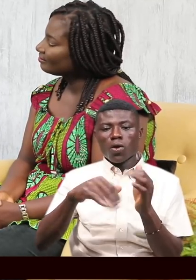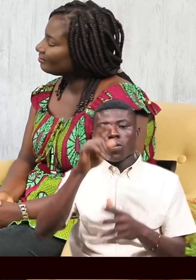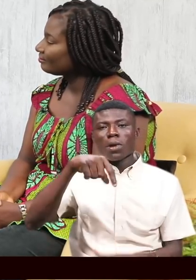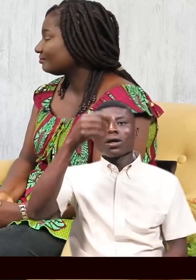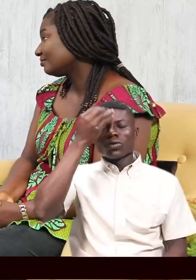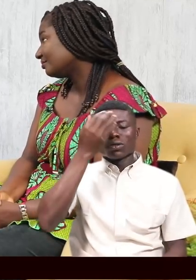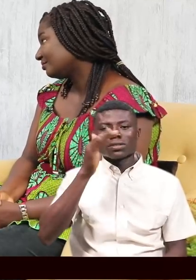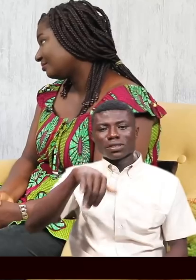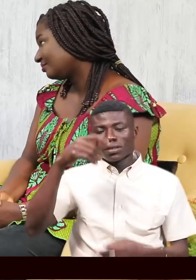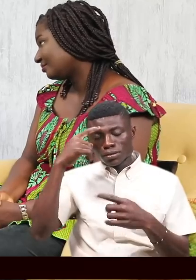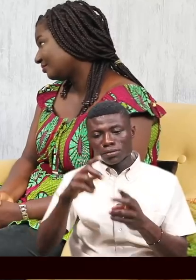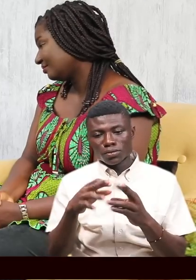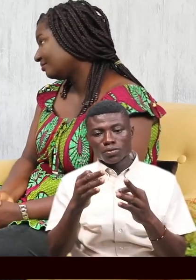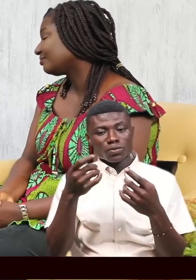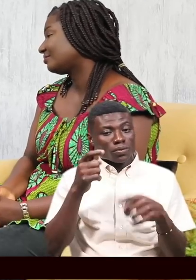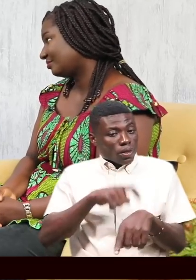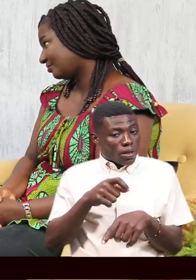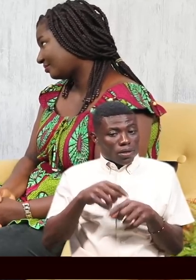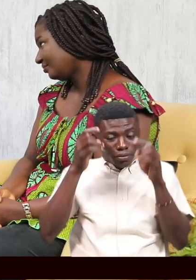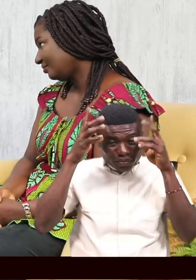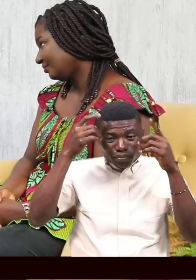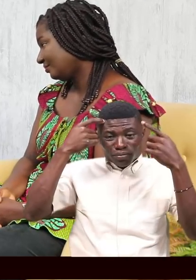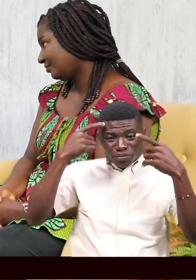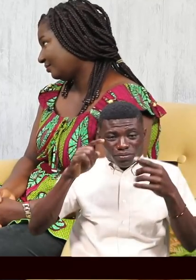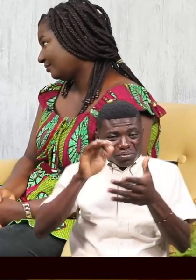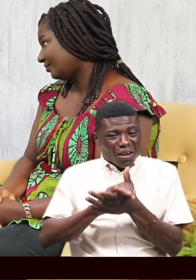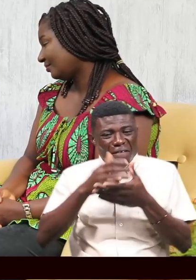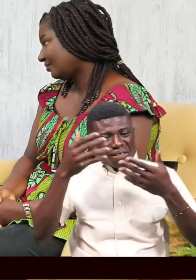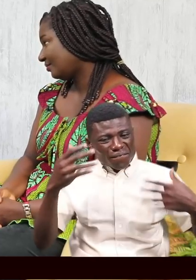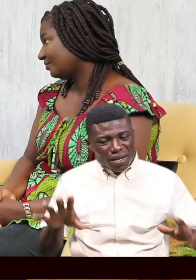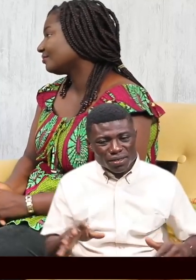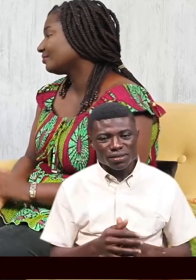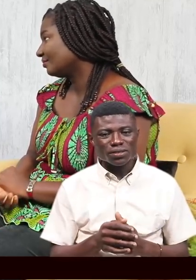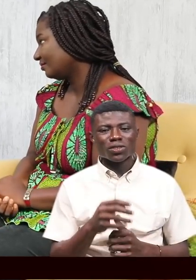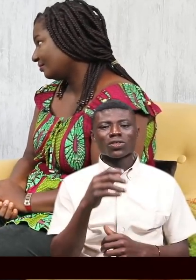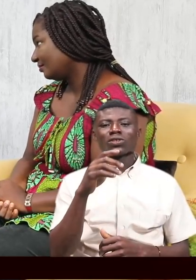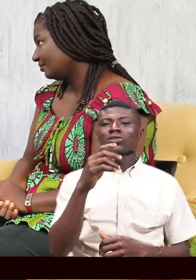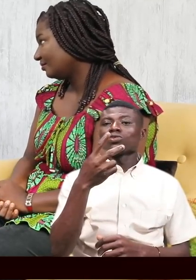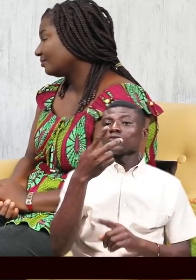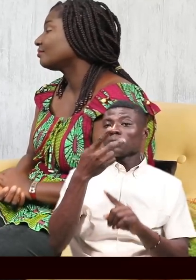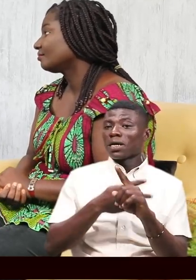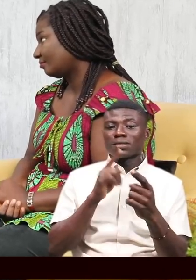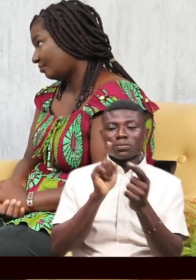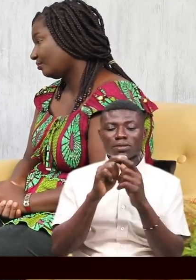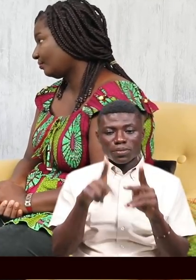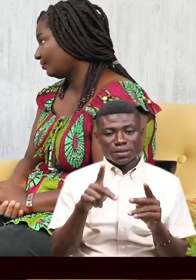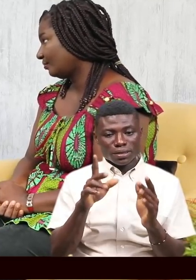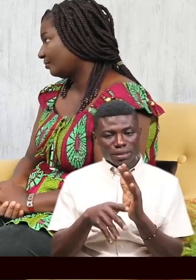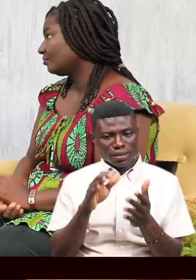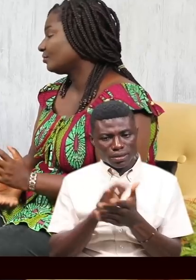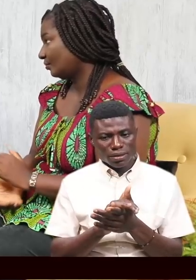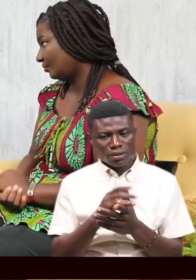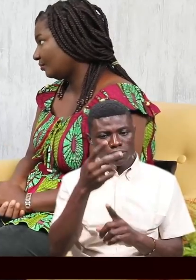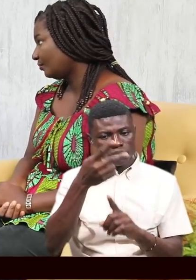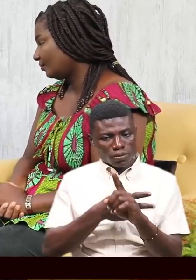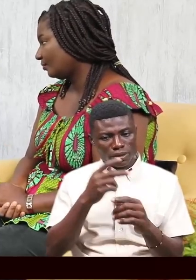and near my ye. Now, now take a risk in the year, more worry ye, 2 months of knowing each other. If I was